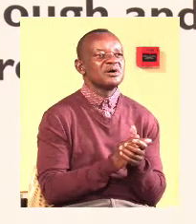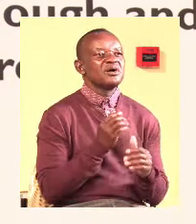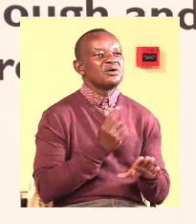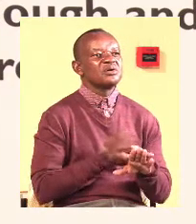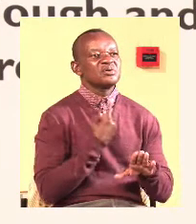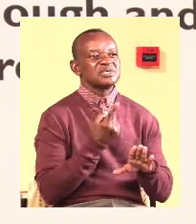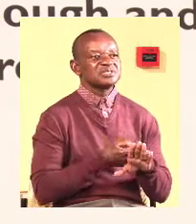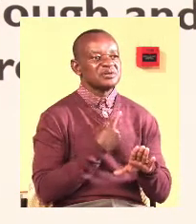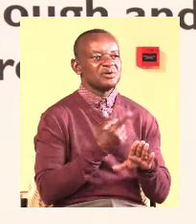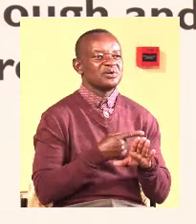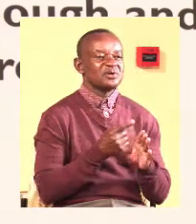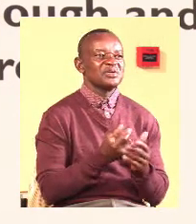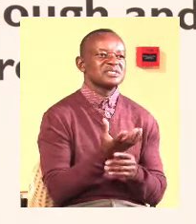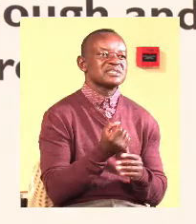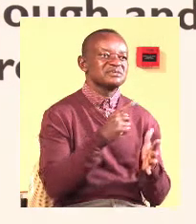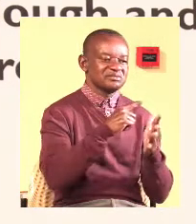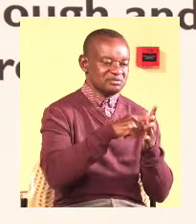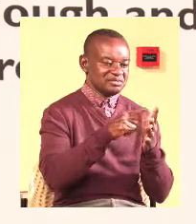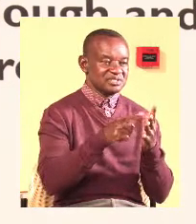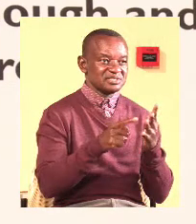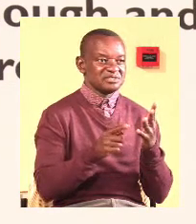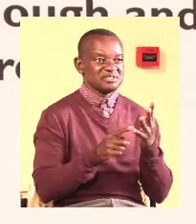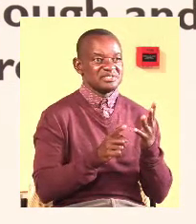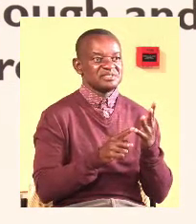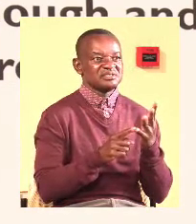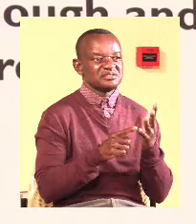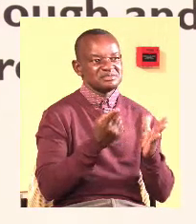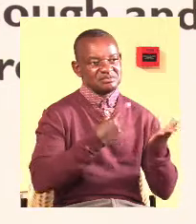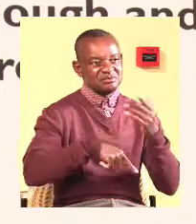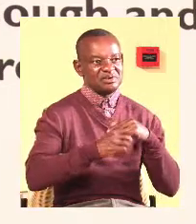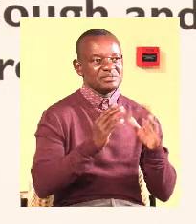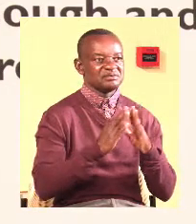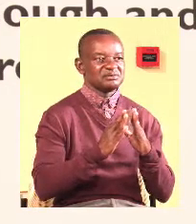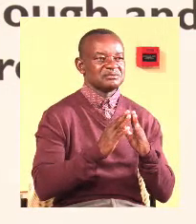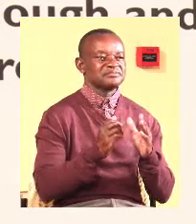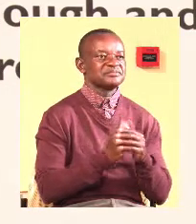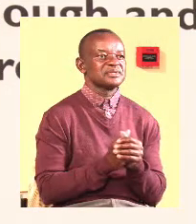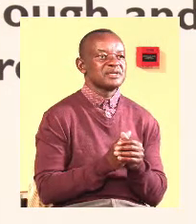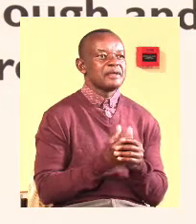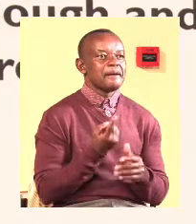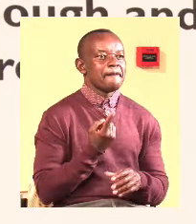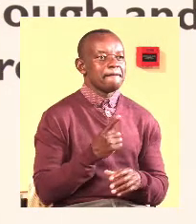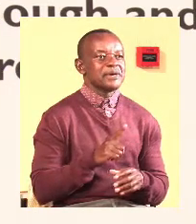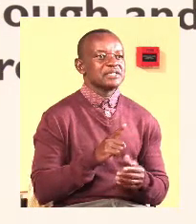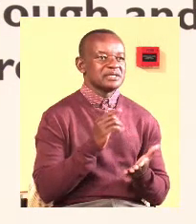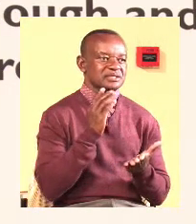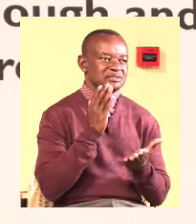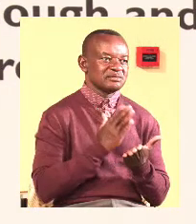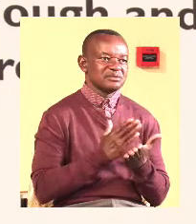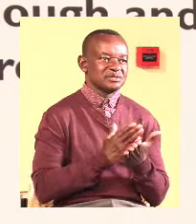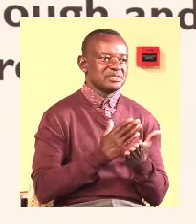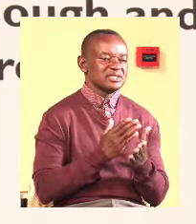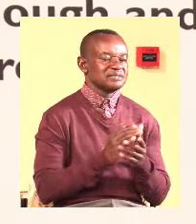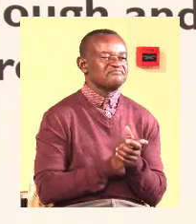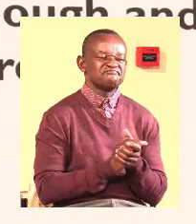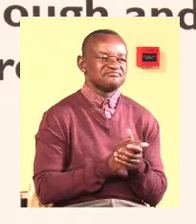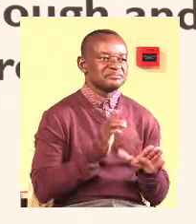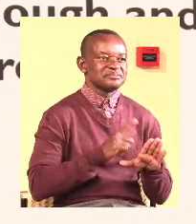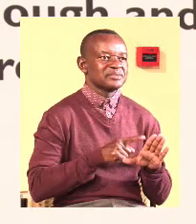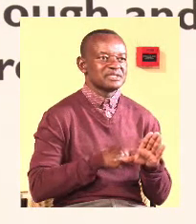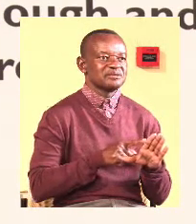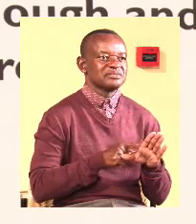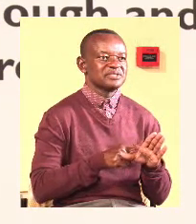be confined in one place, but coming up with excuses like that, it's really supposed to be a no-go area. Yes, we